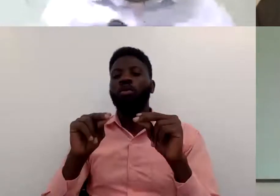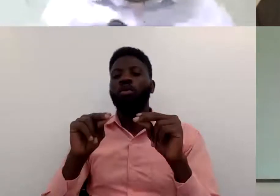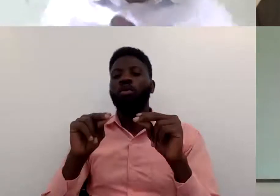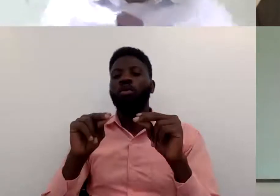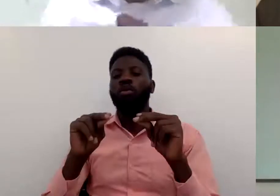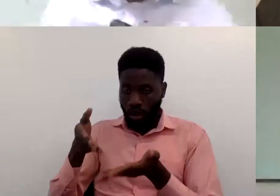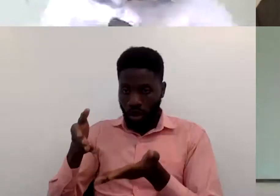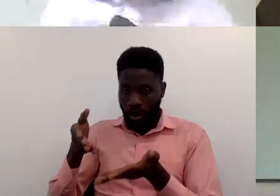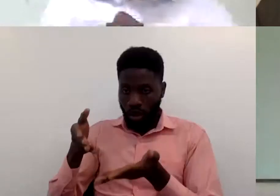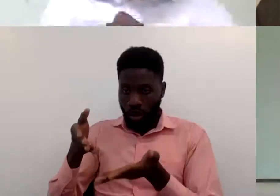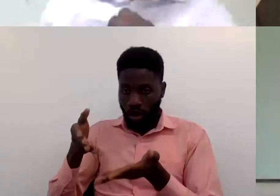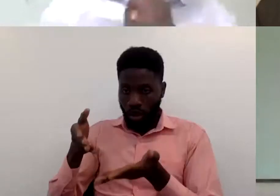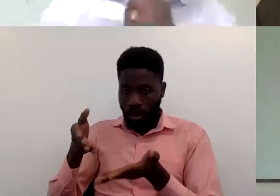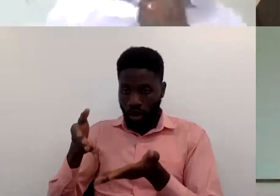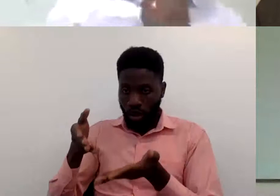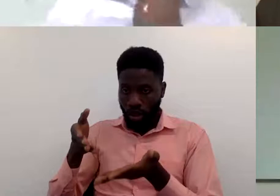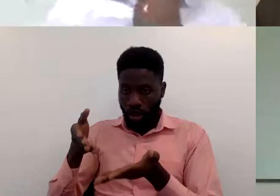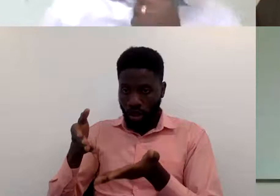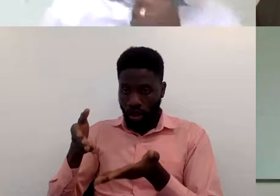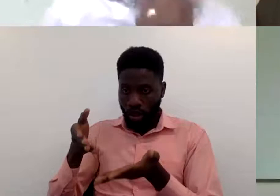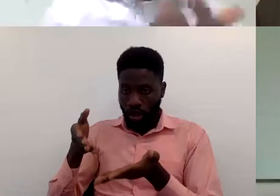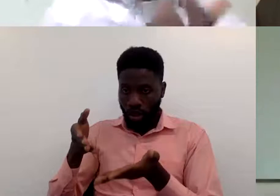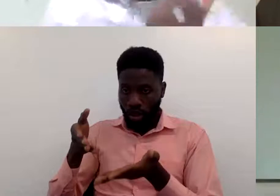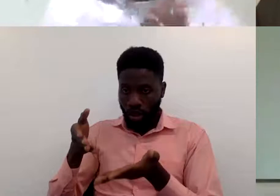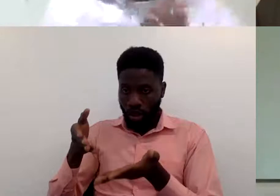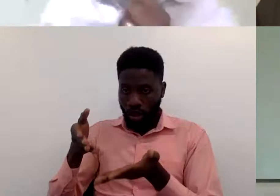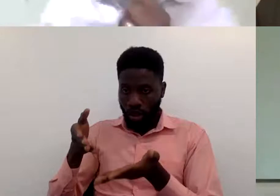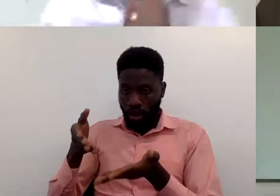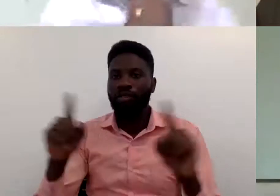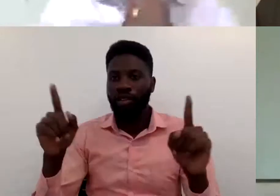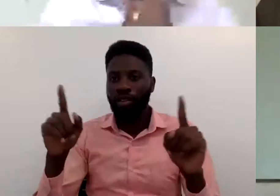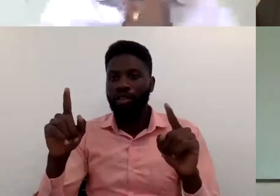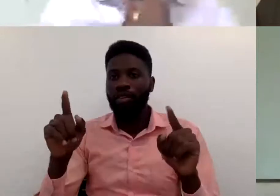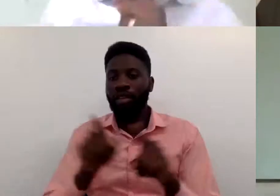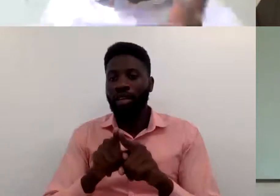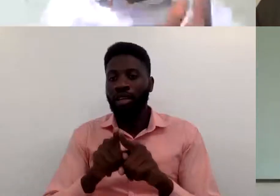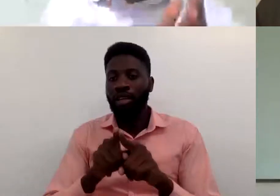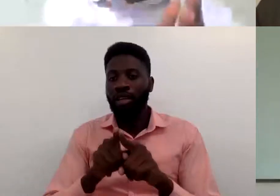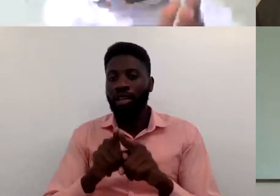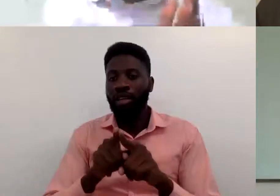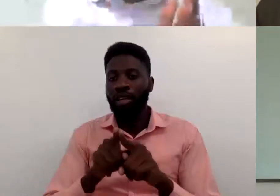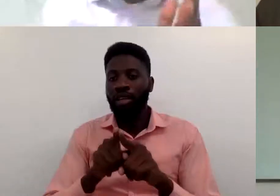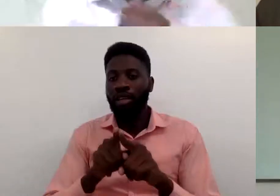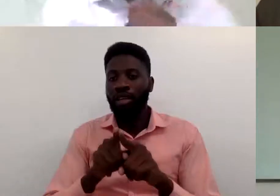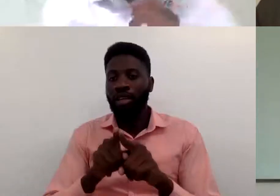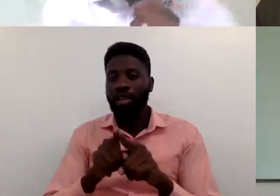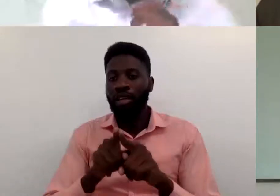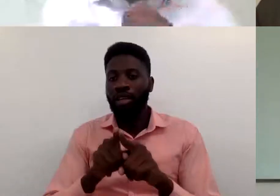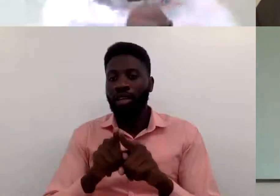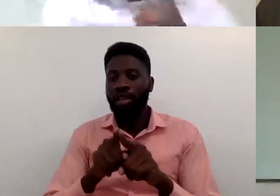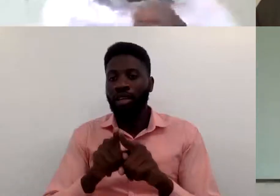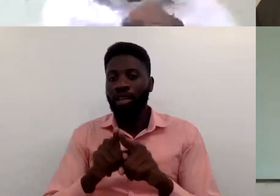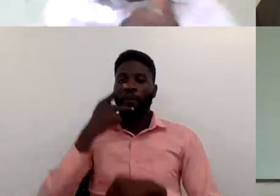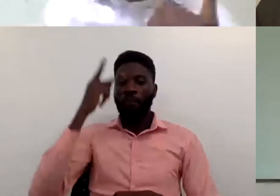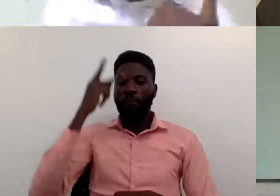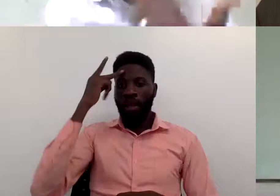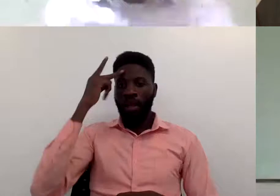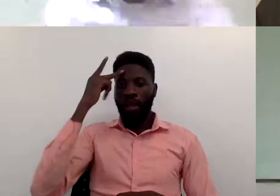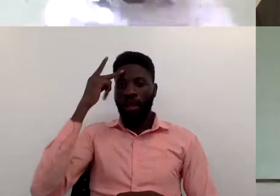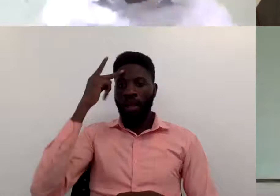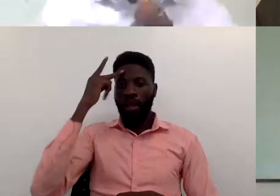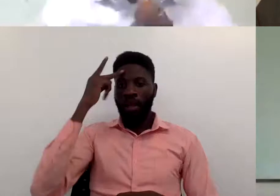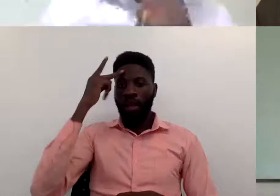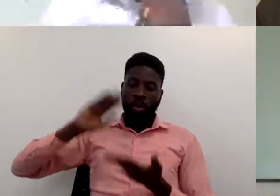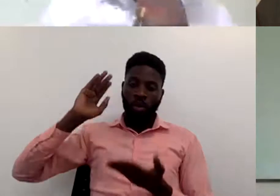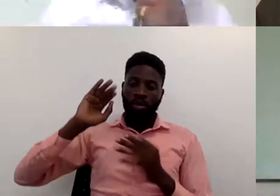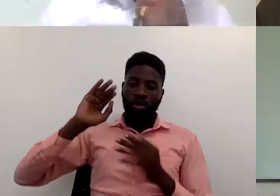me to take it up? Now, a bit of history. I think most of our parents and those who've